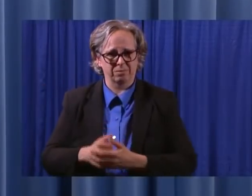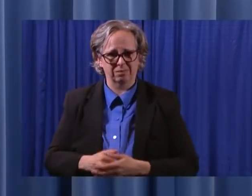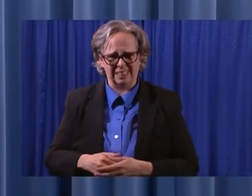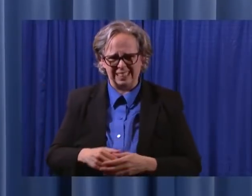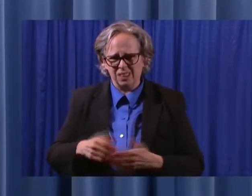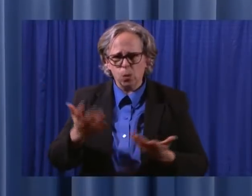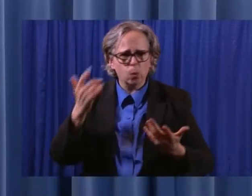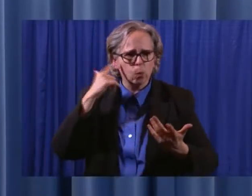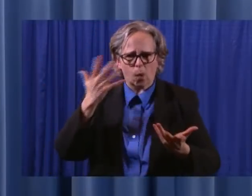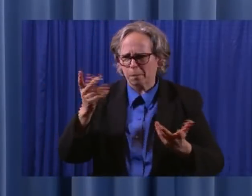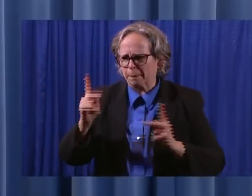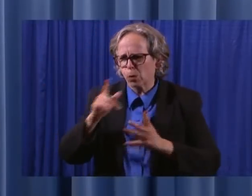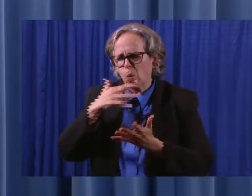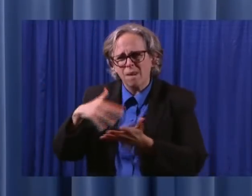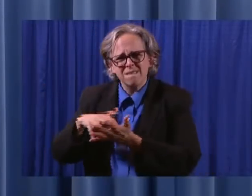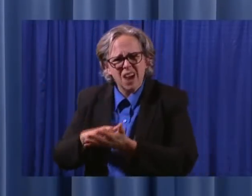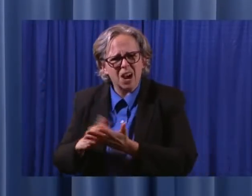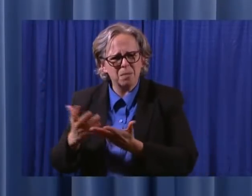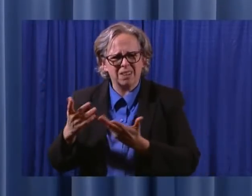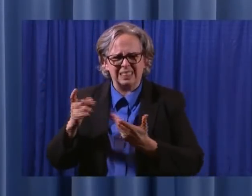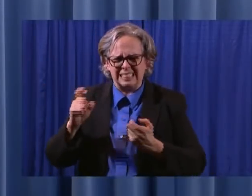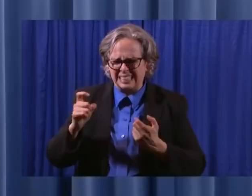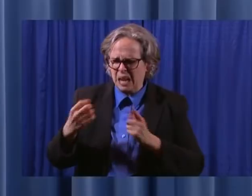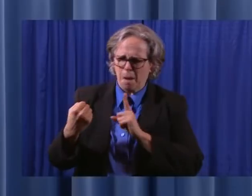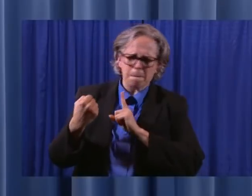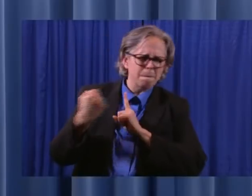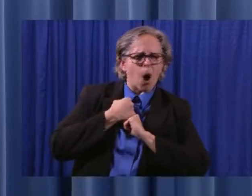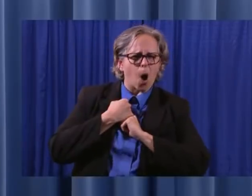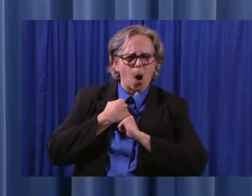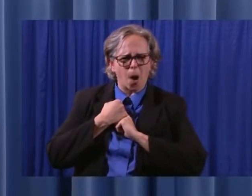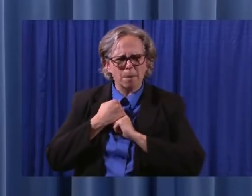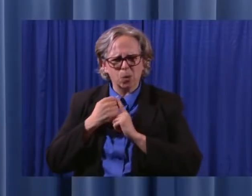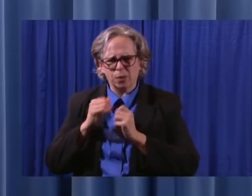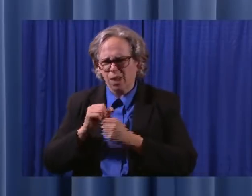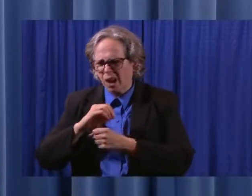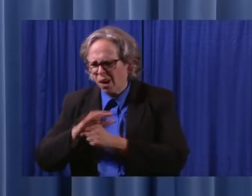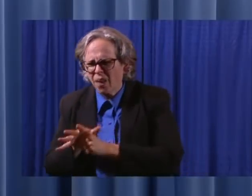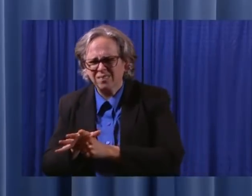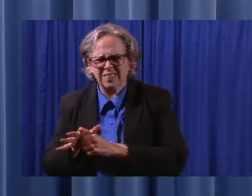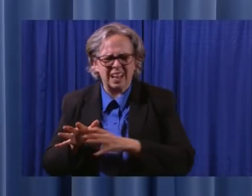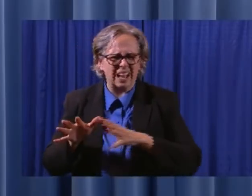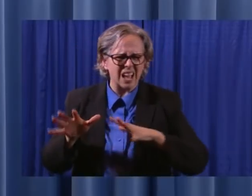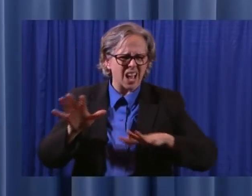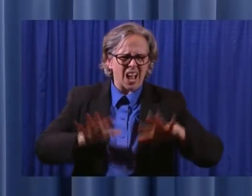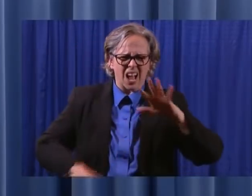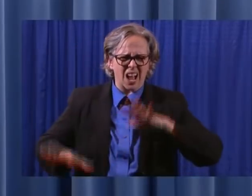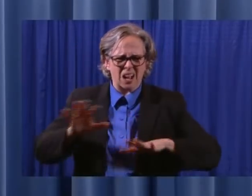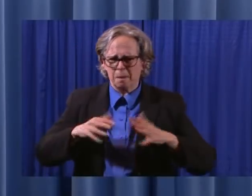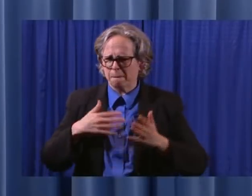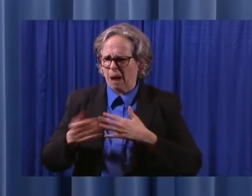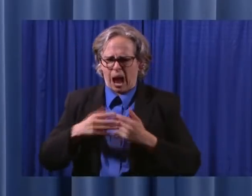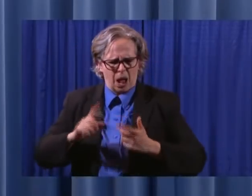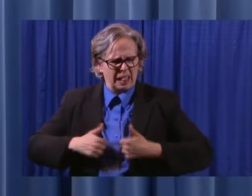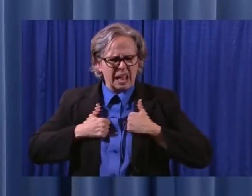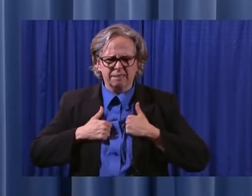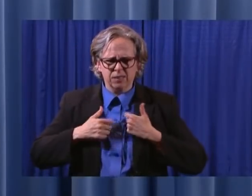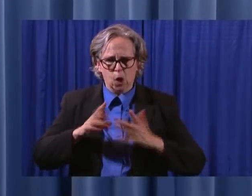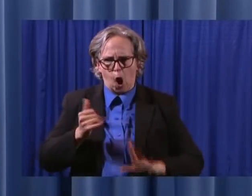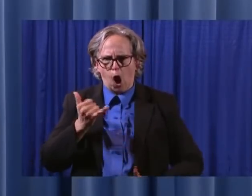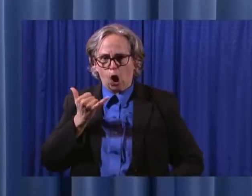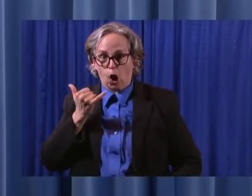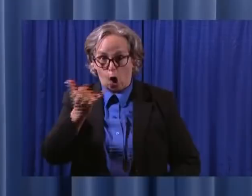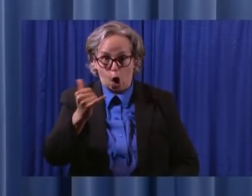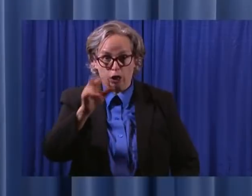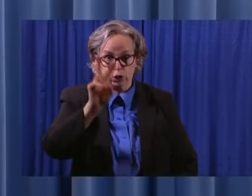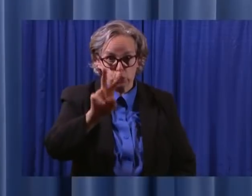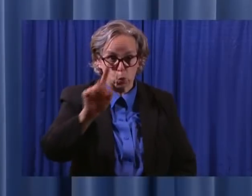vulnerable in our state who have been hit by COVID the hardest. Any Ohioan, wherever you're in the state, can dial 211 or